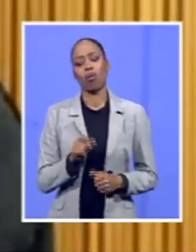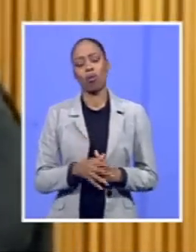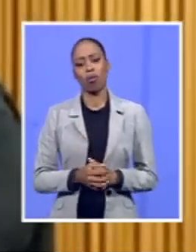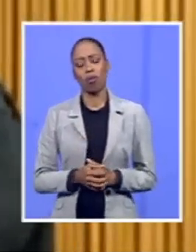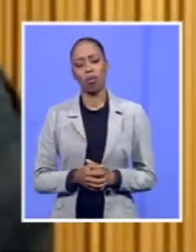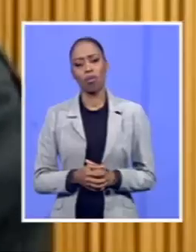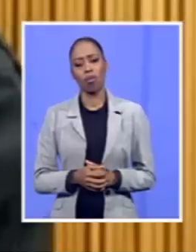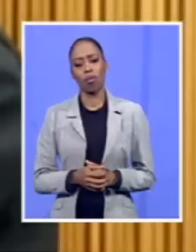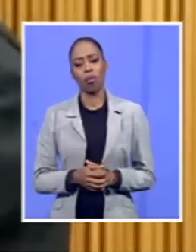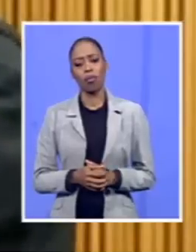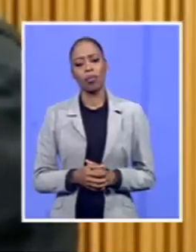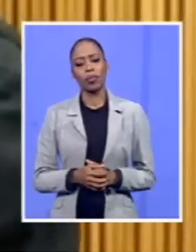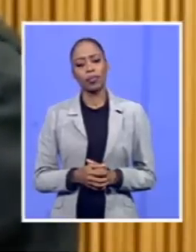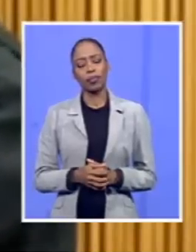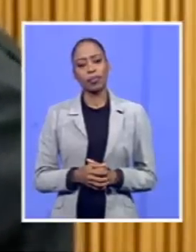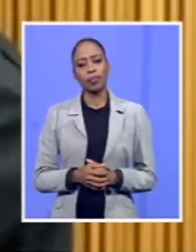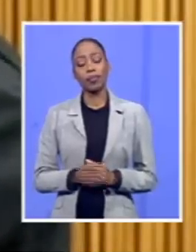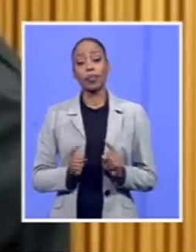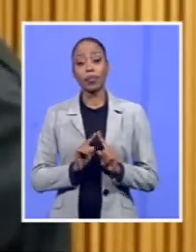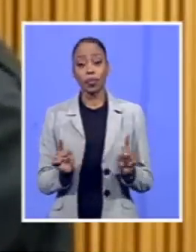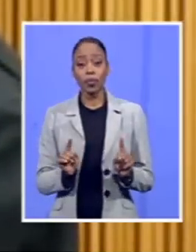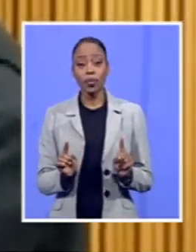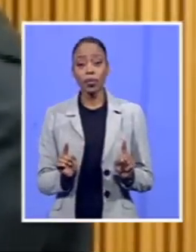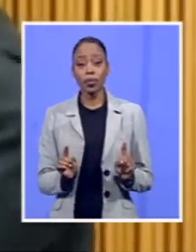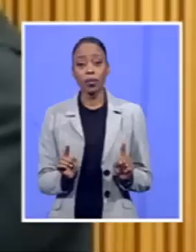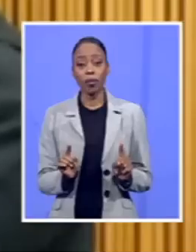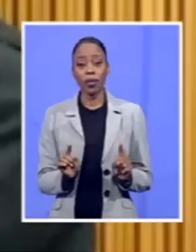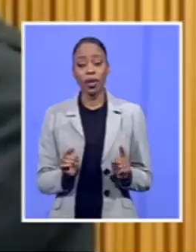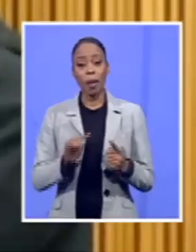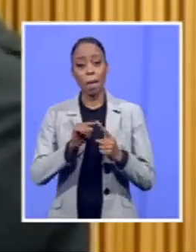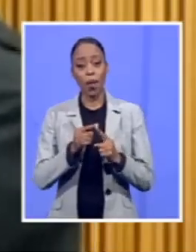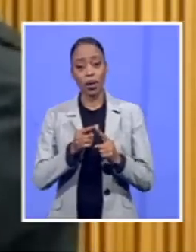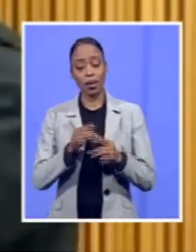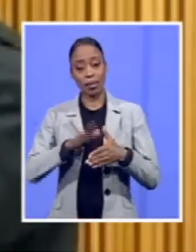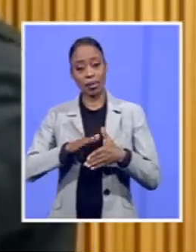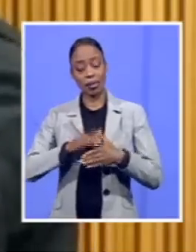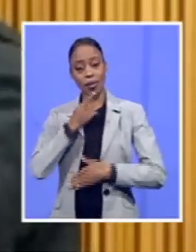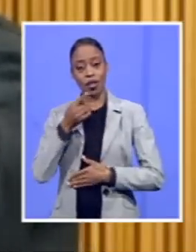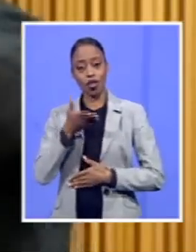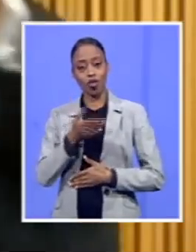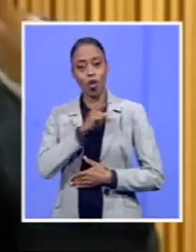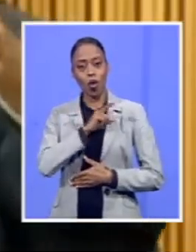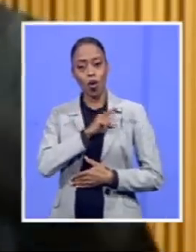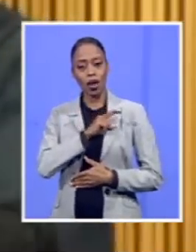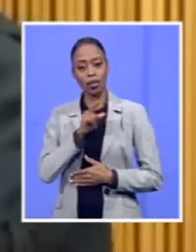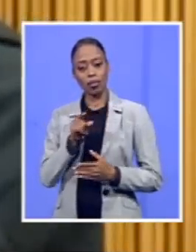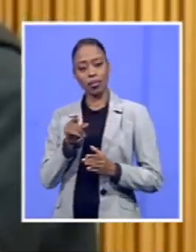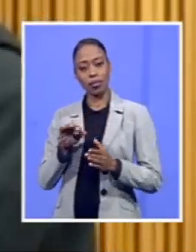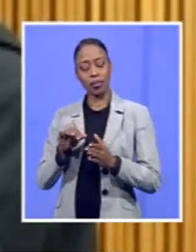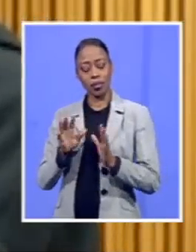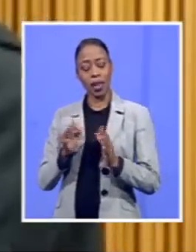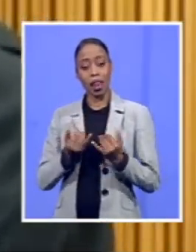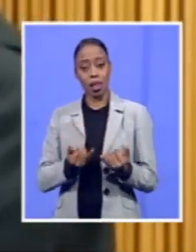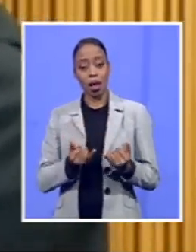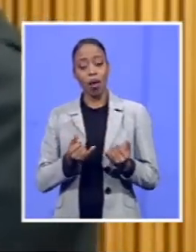estoppel anyway. But the point, the reason why I was saying that was just on that point. The point